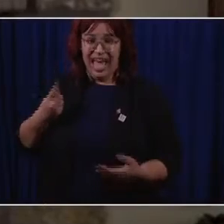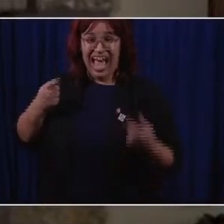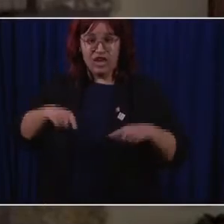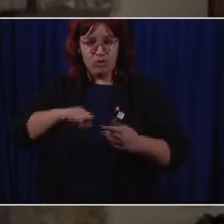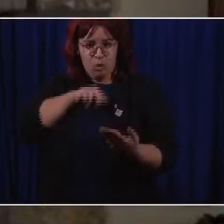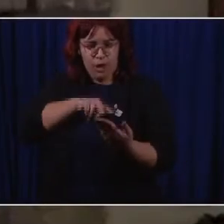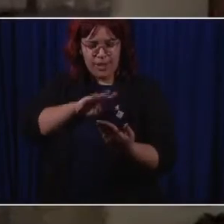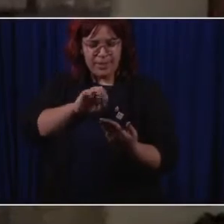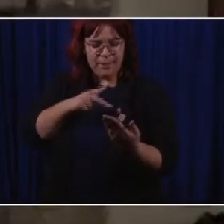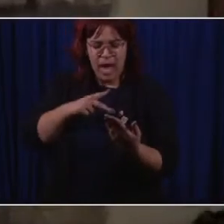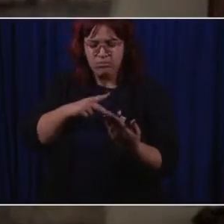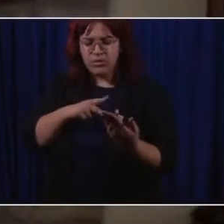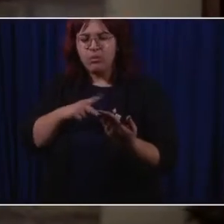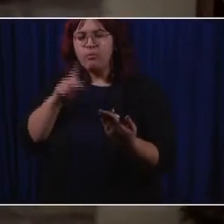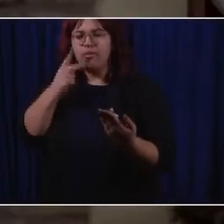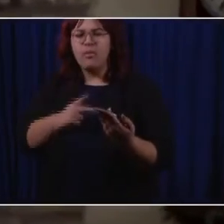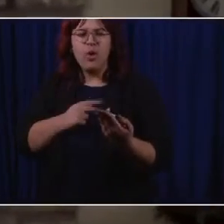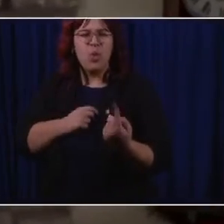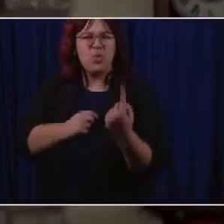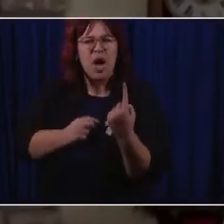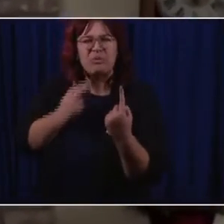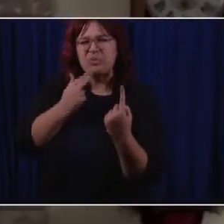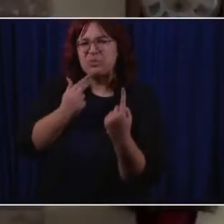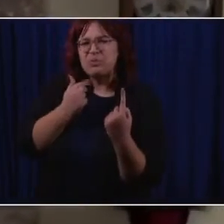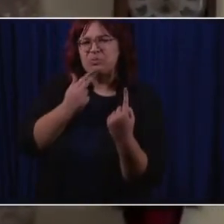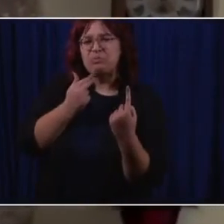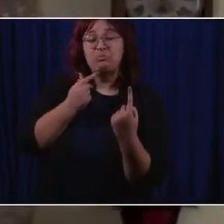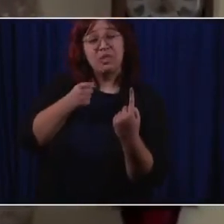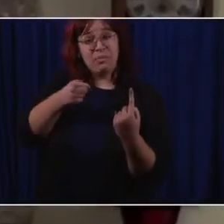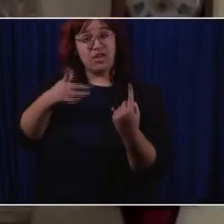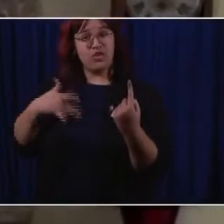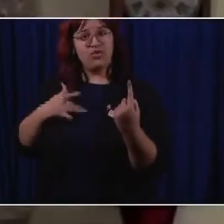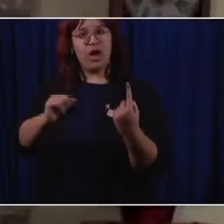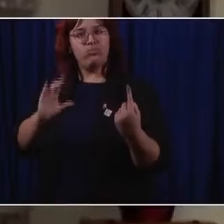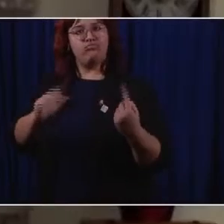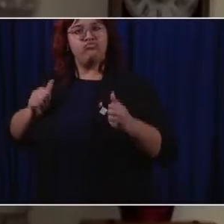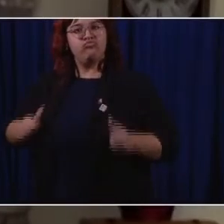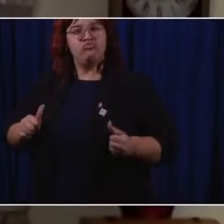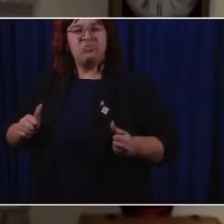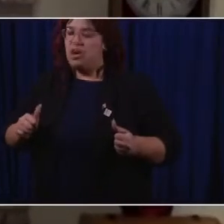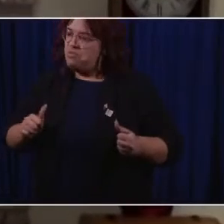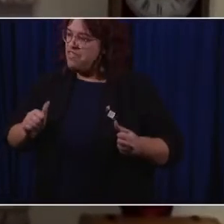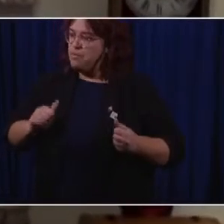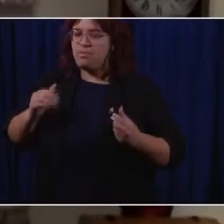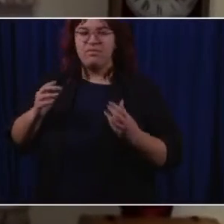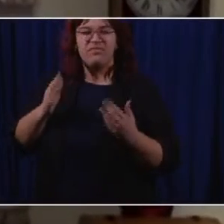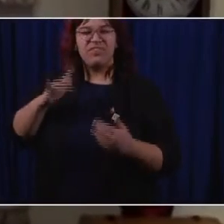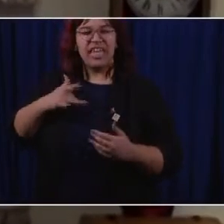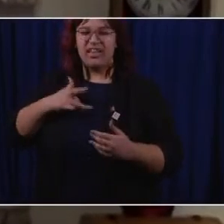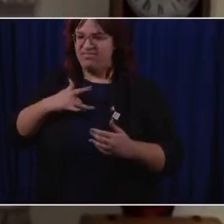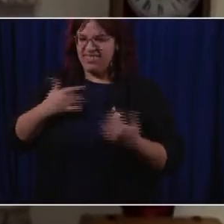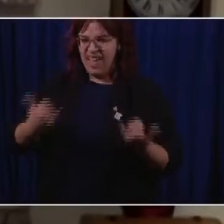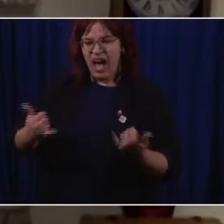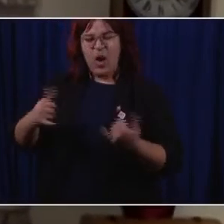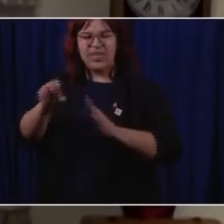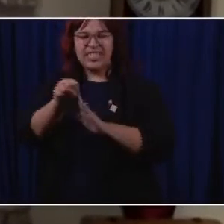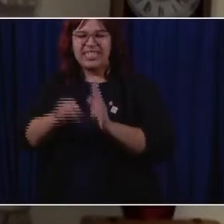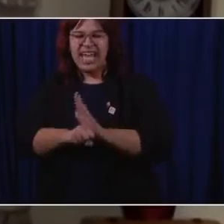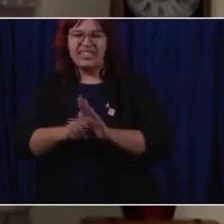is pretty absent on the map today, but then discouraged at the amount of red. What does that say to